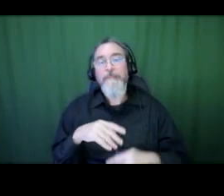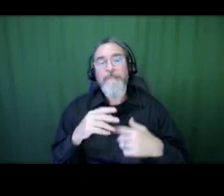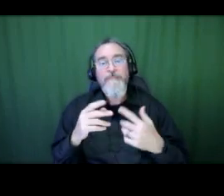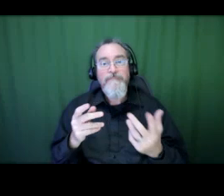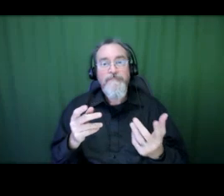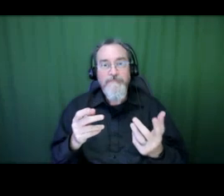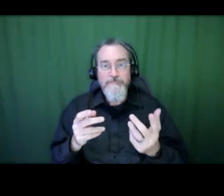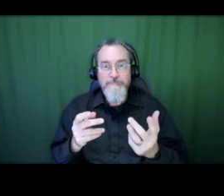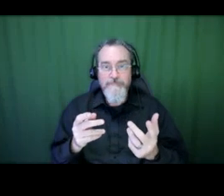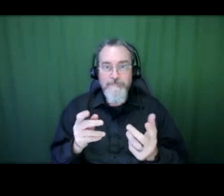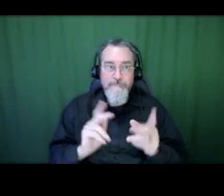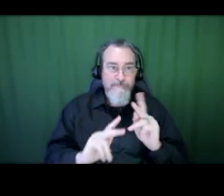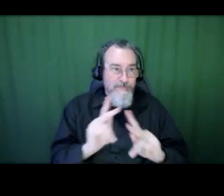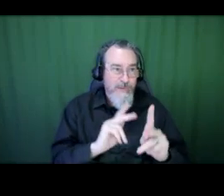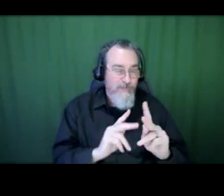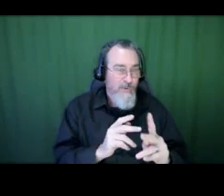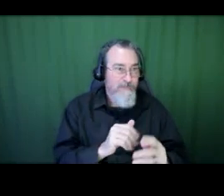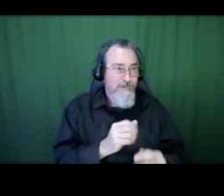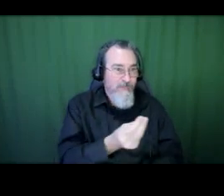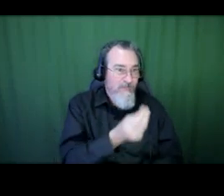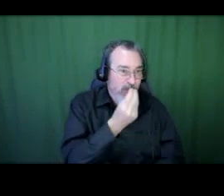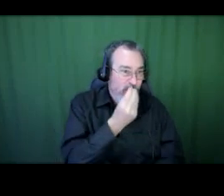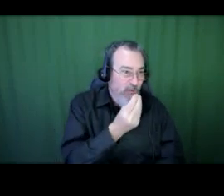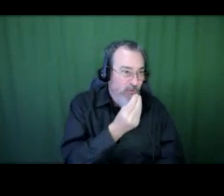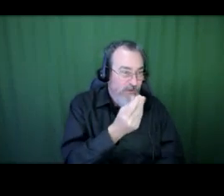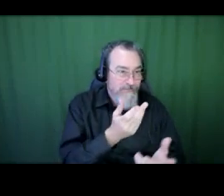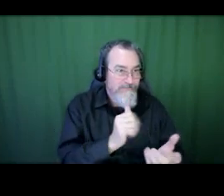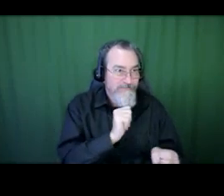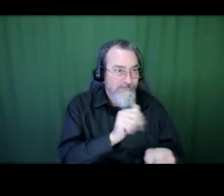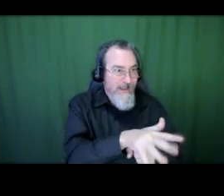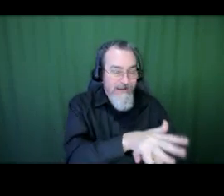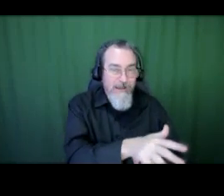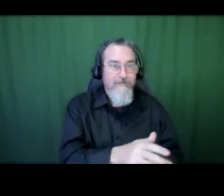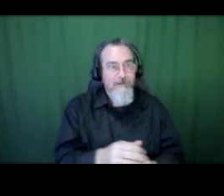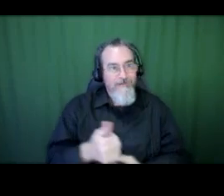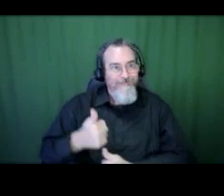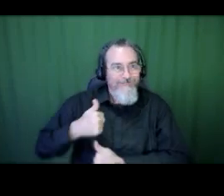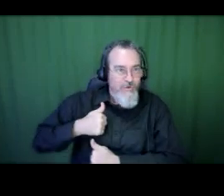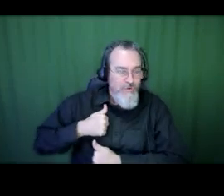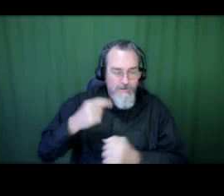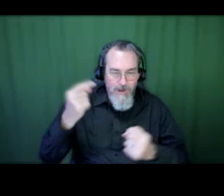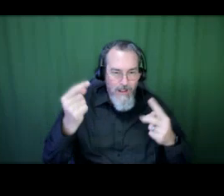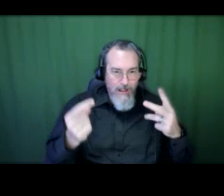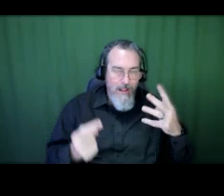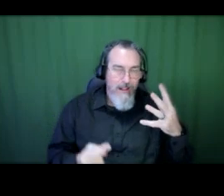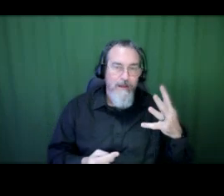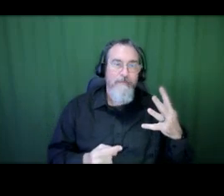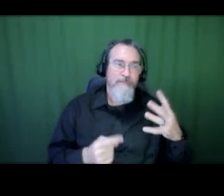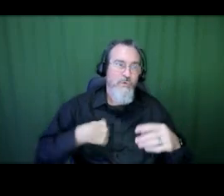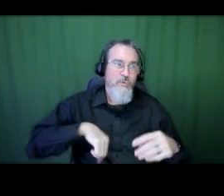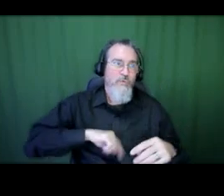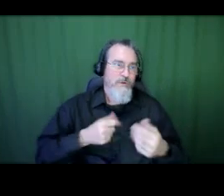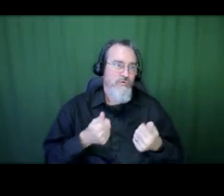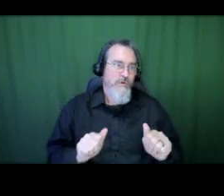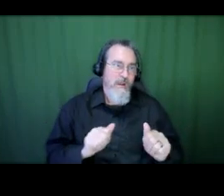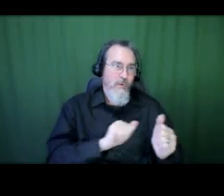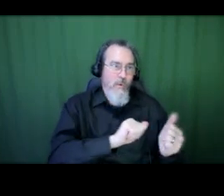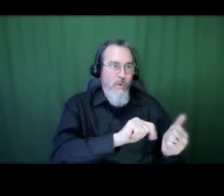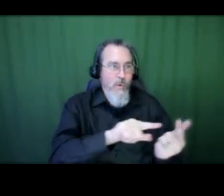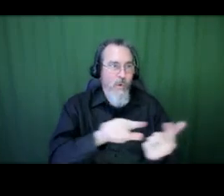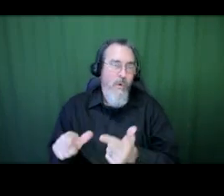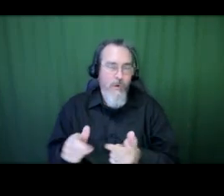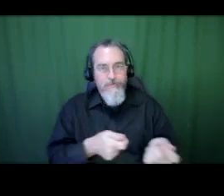housing or food insecure individuals, whether they're veterans. And so we're looking to touch all of those within our various communities in